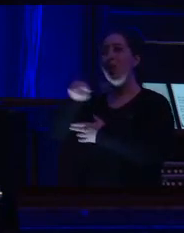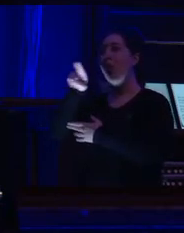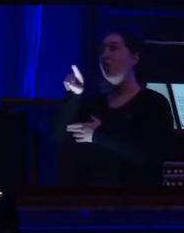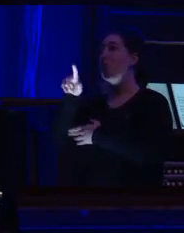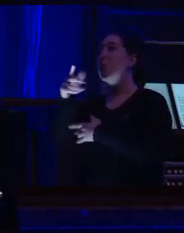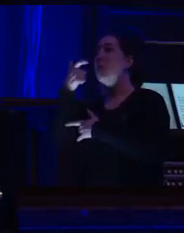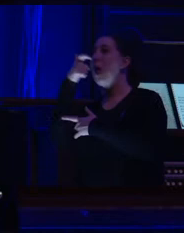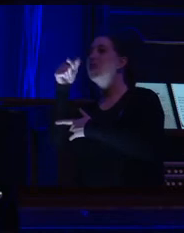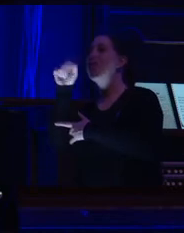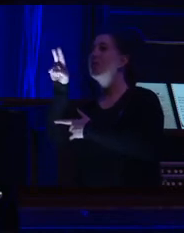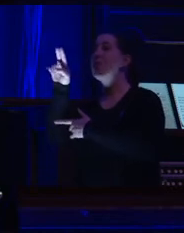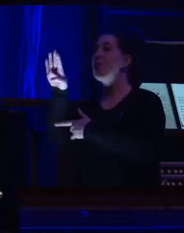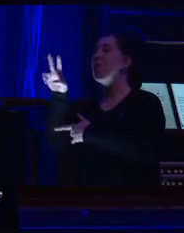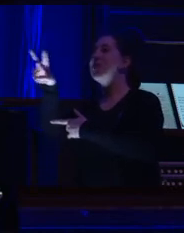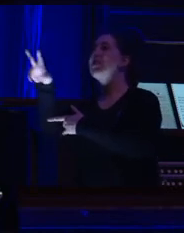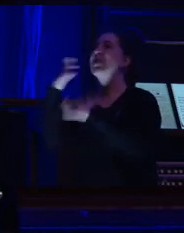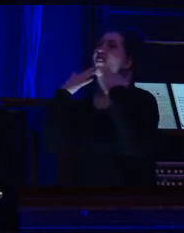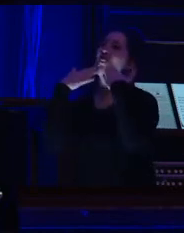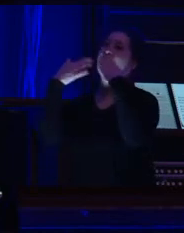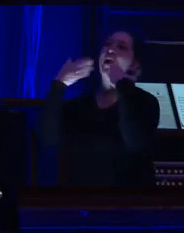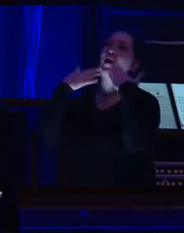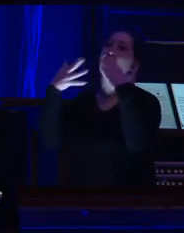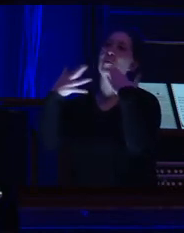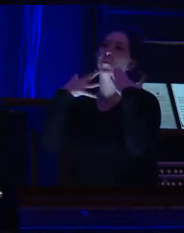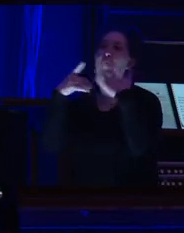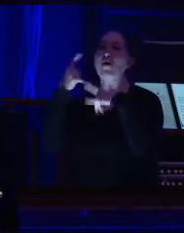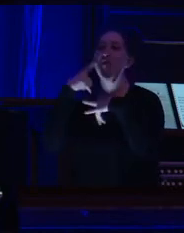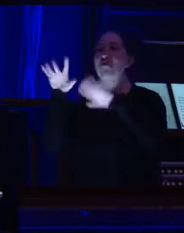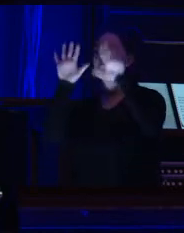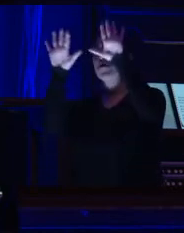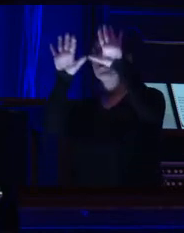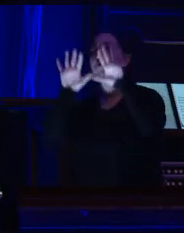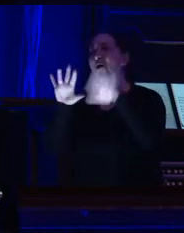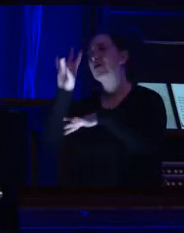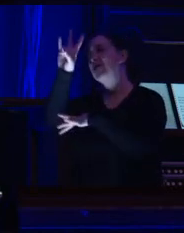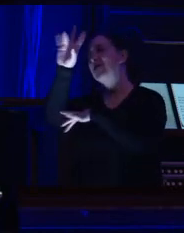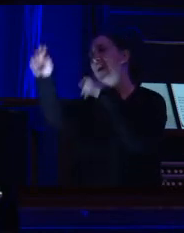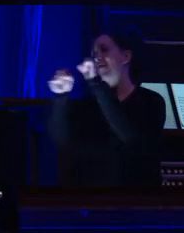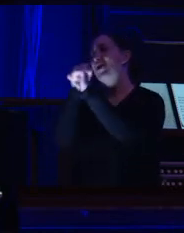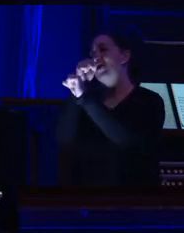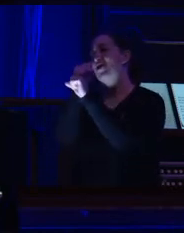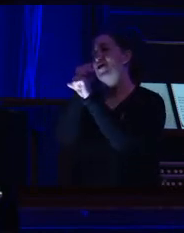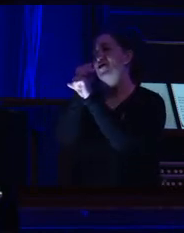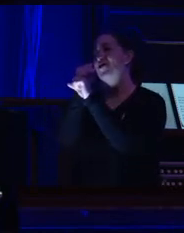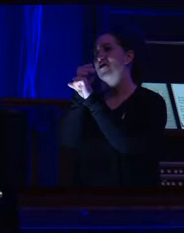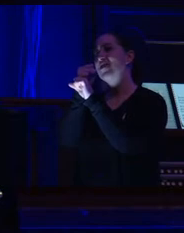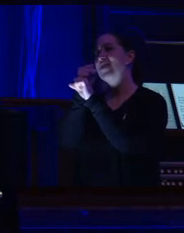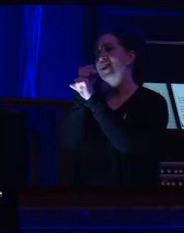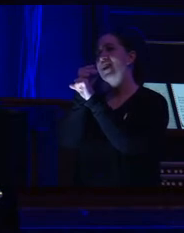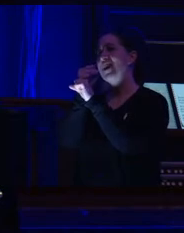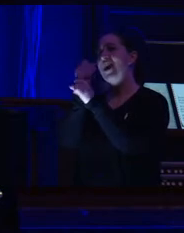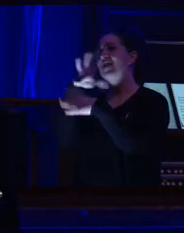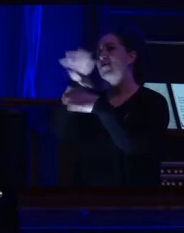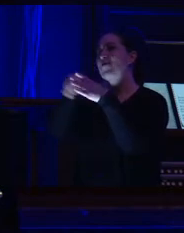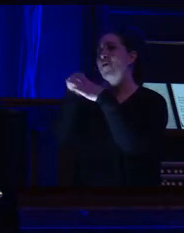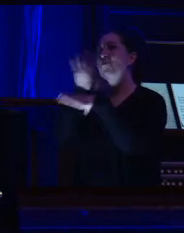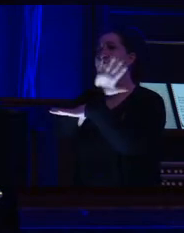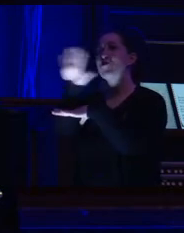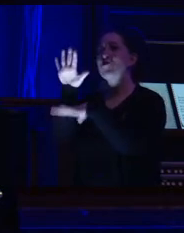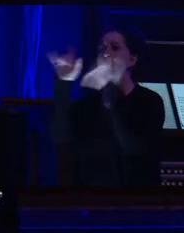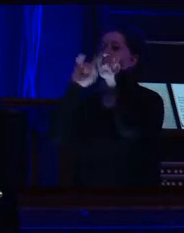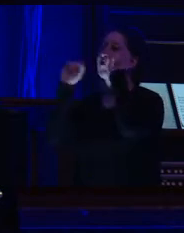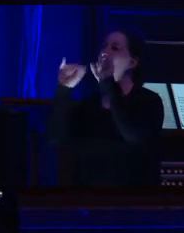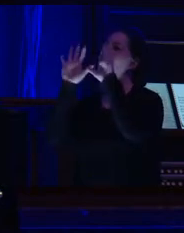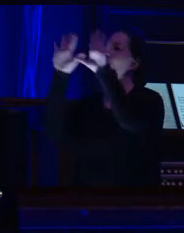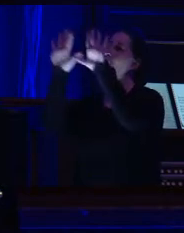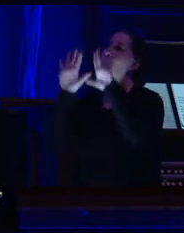UBC, thank you for a remarkable almost 7 years serving as your president. What a wonderful institution.